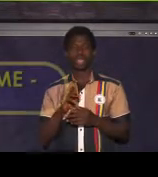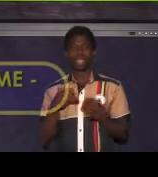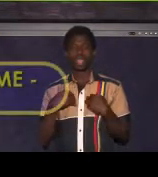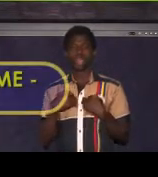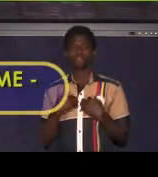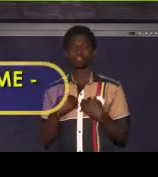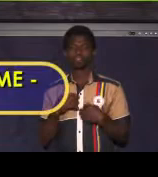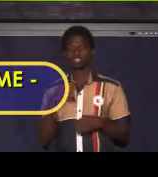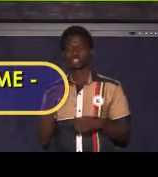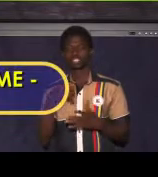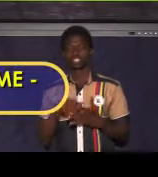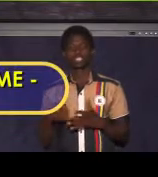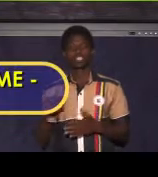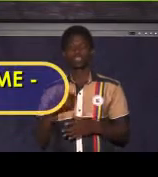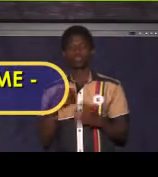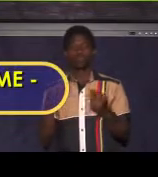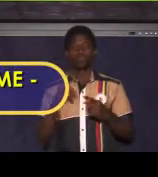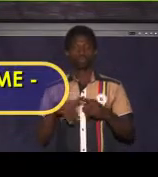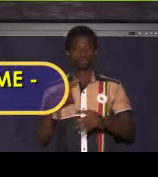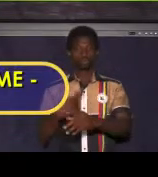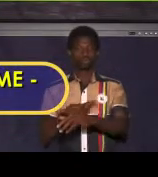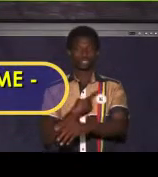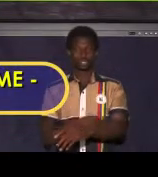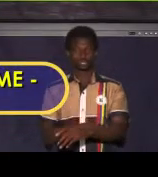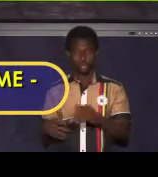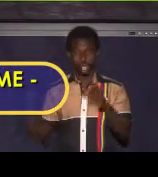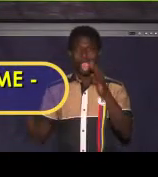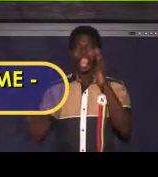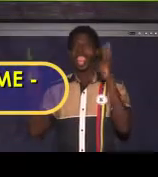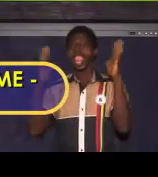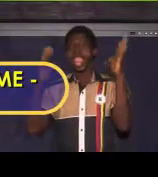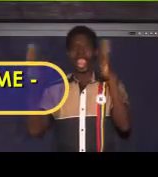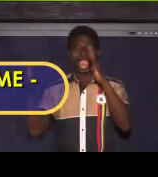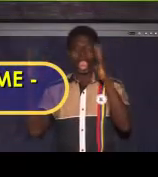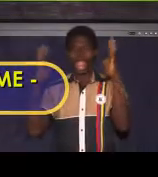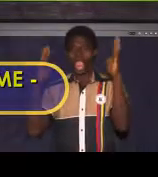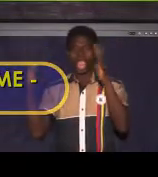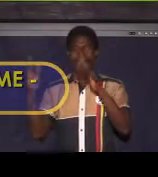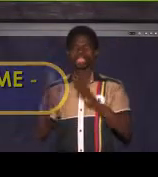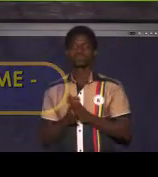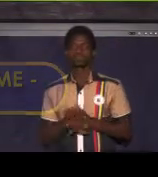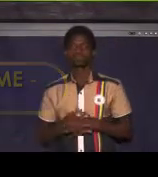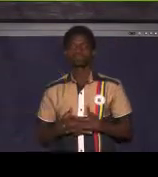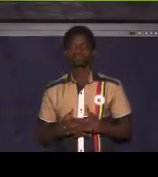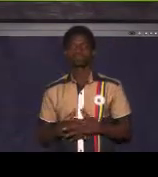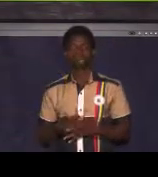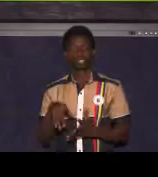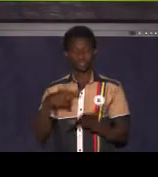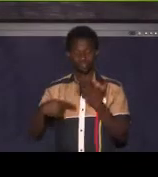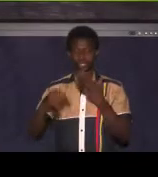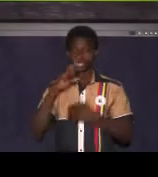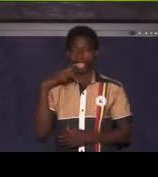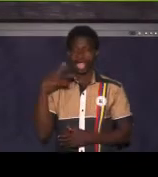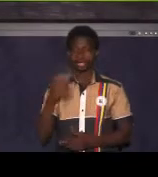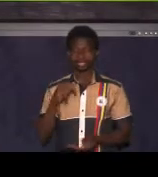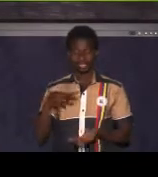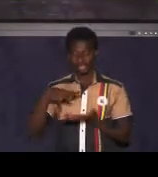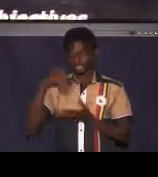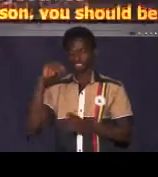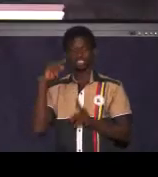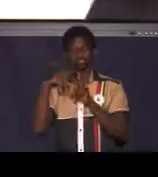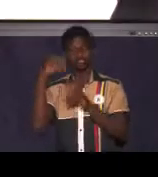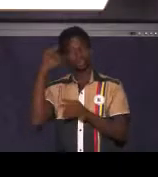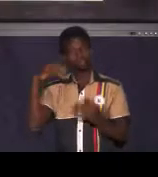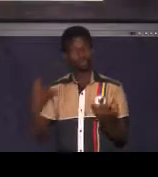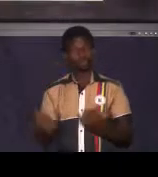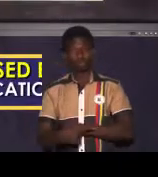have really said it. We want to discuss air. Say that. Air. So what are the learning